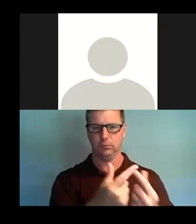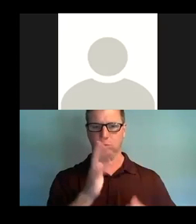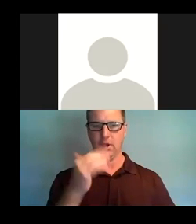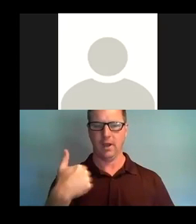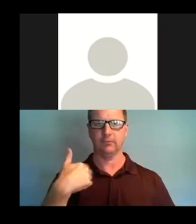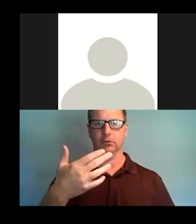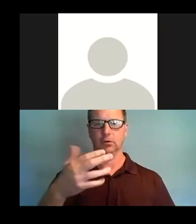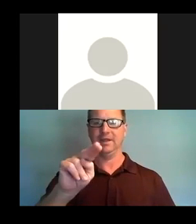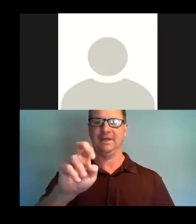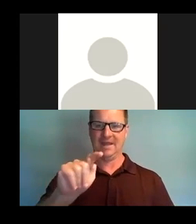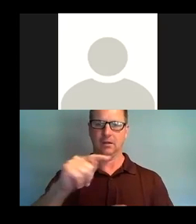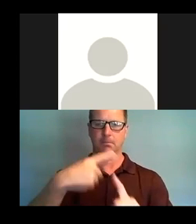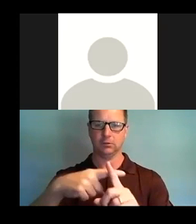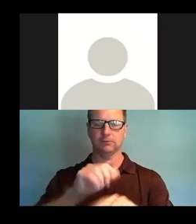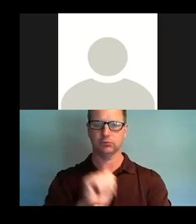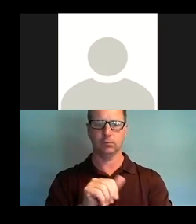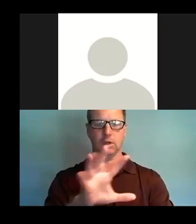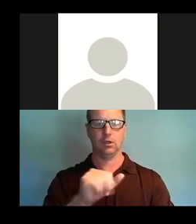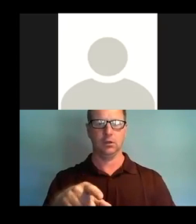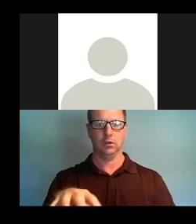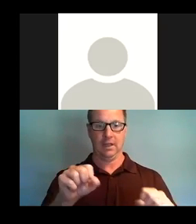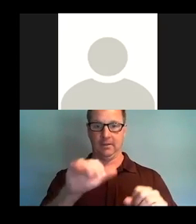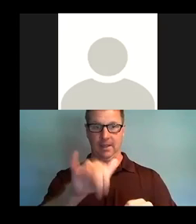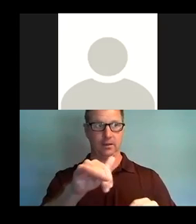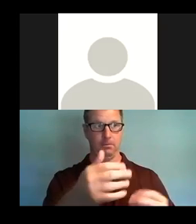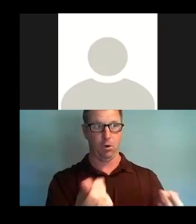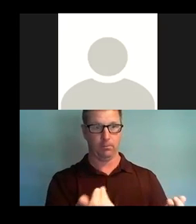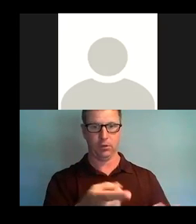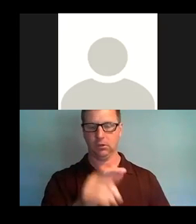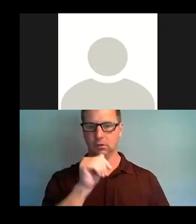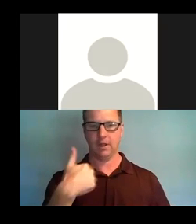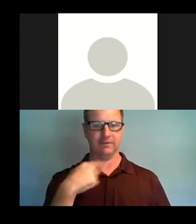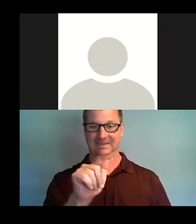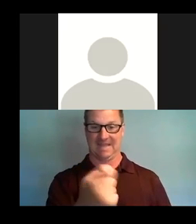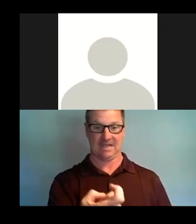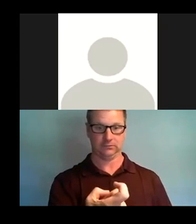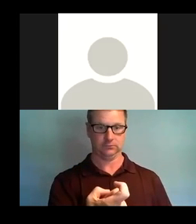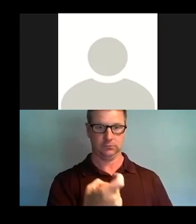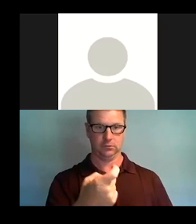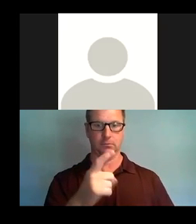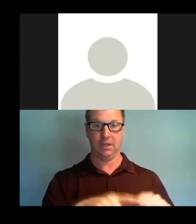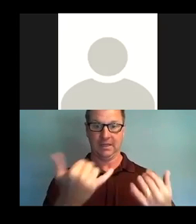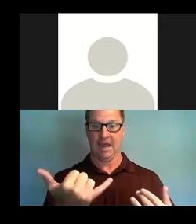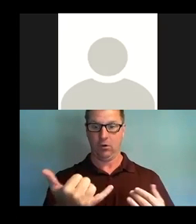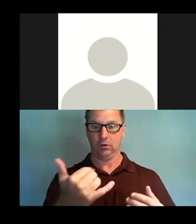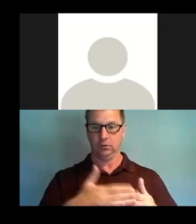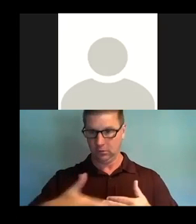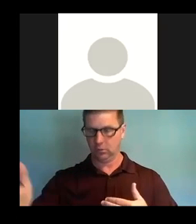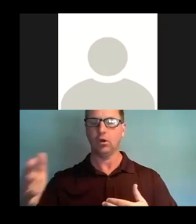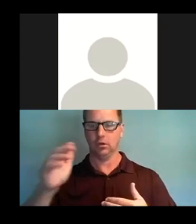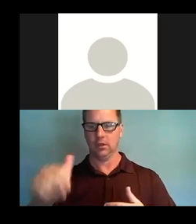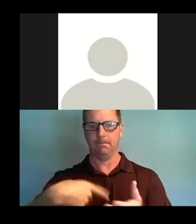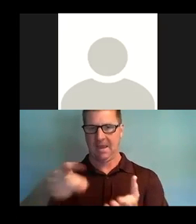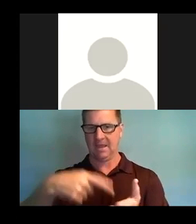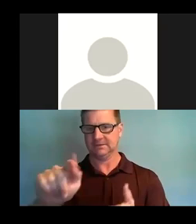positive jobs. And lastly, it takes a property that didn't have a tax basis to it. Until we move this forward, it will then be